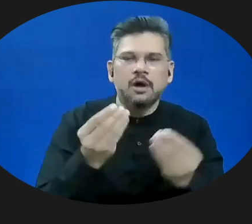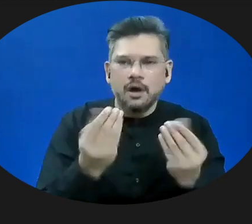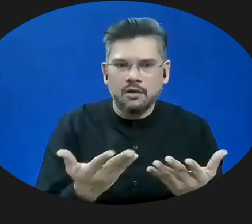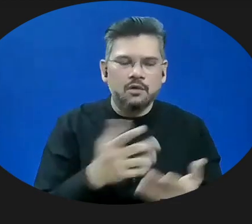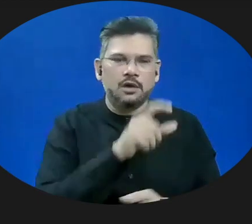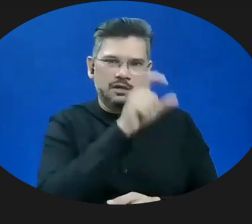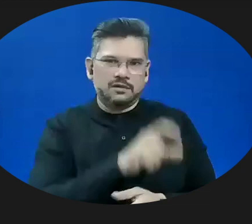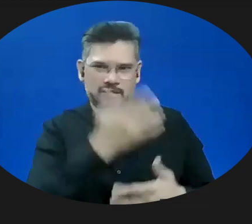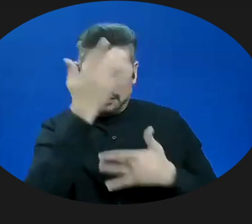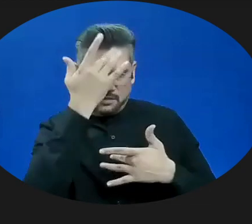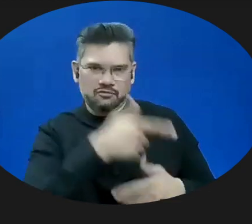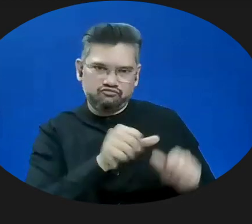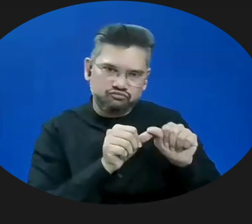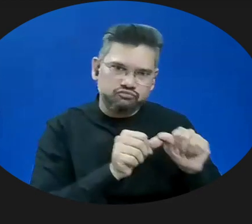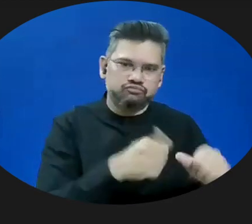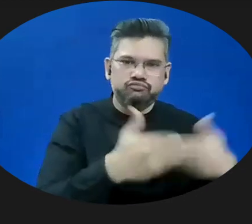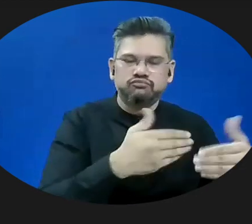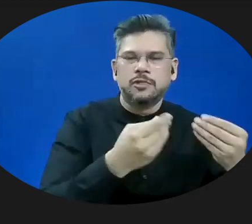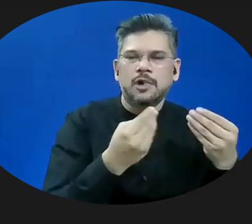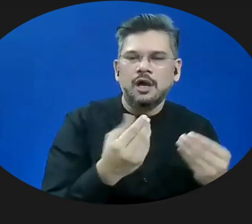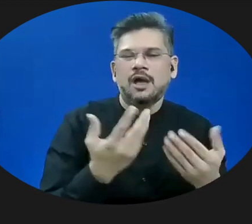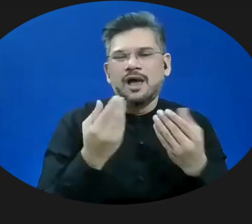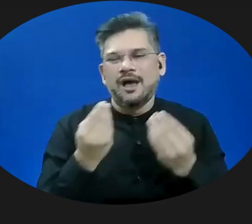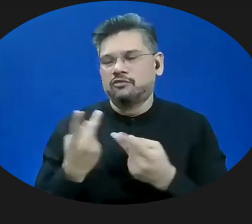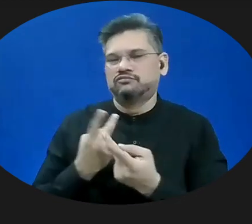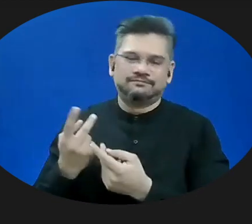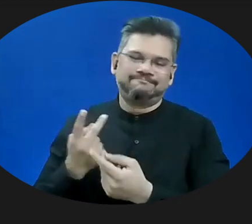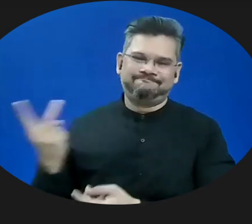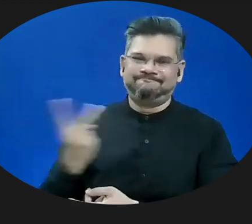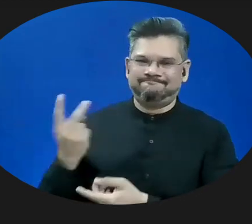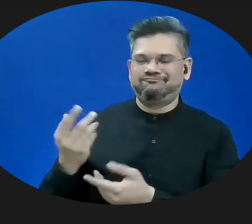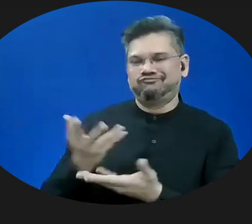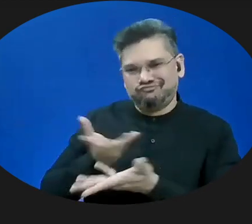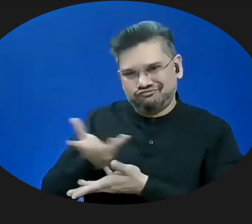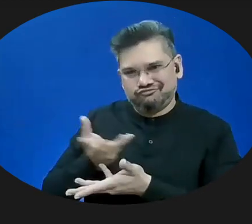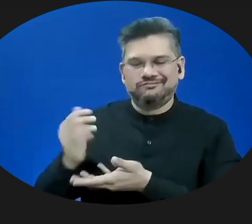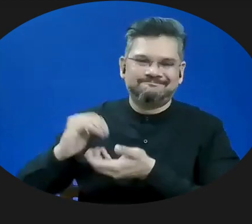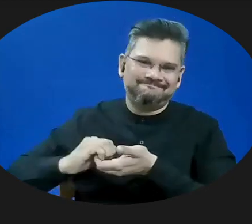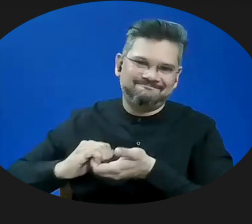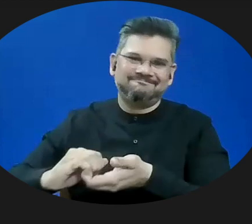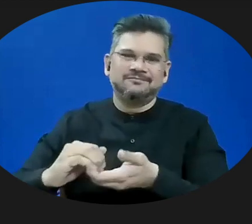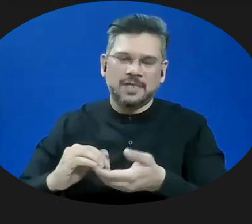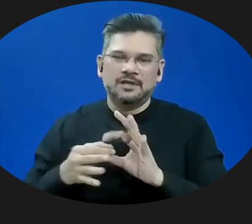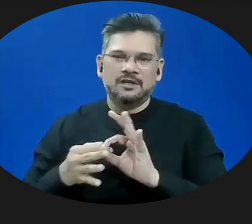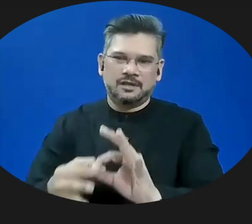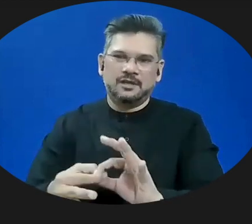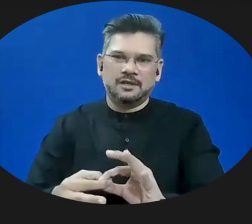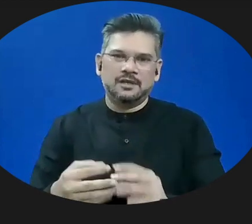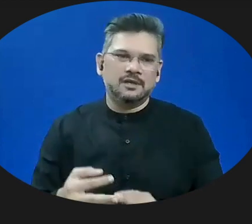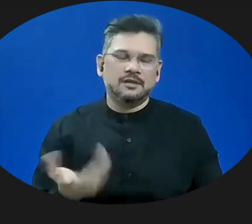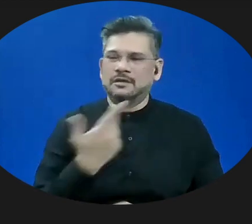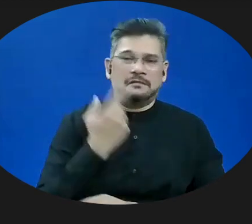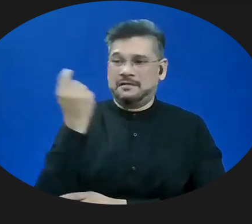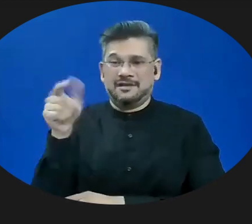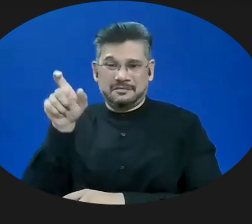to sustain. If not, if you don't understand about, let me just tell you, if you